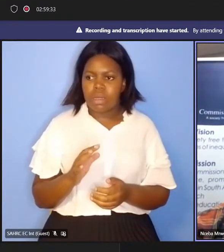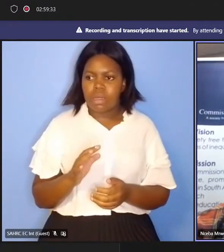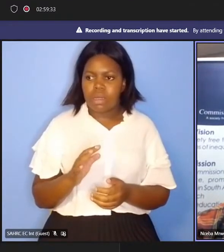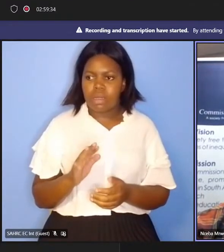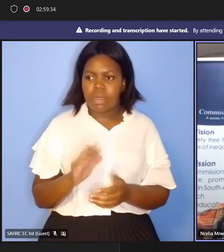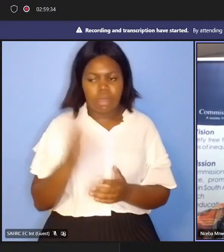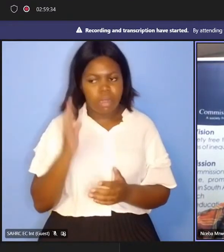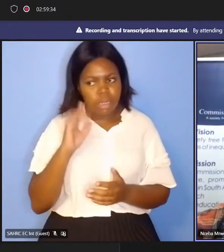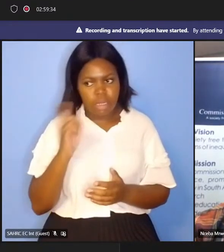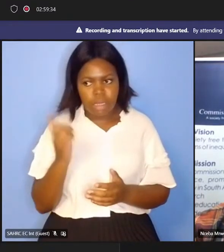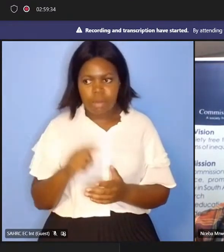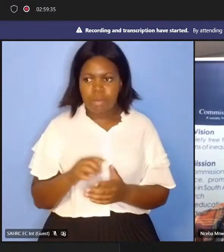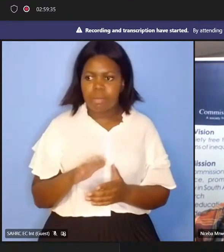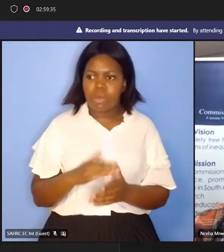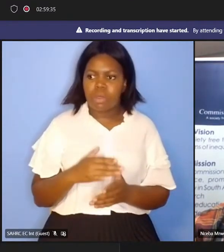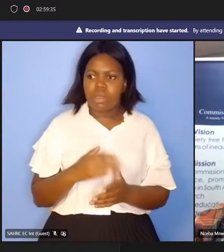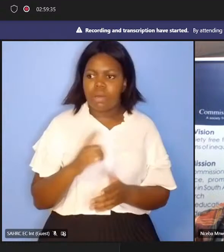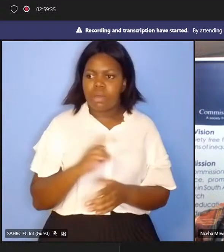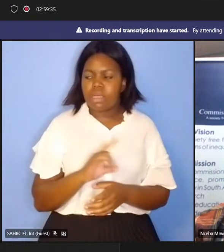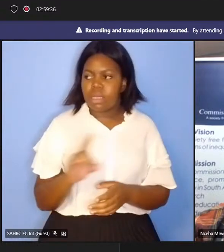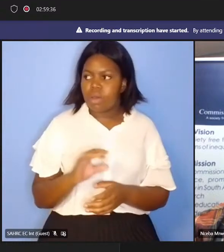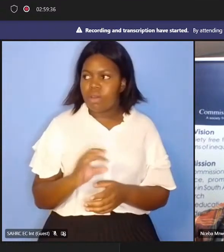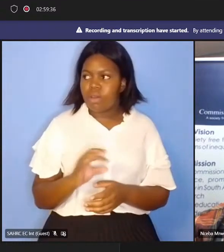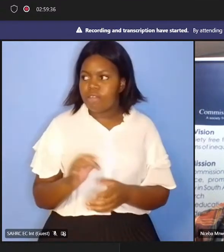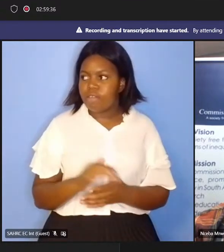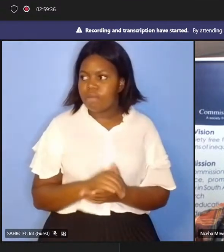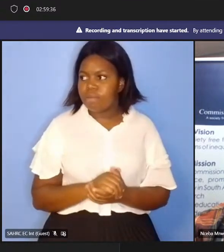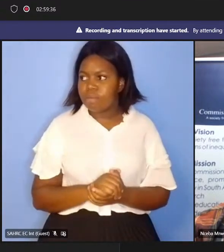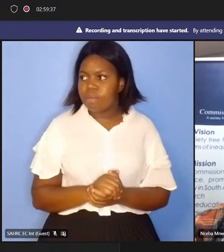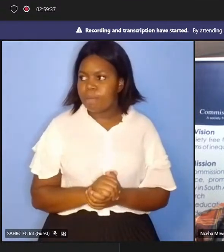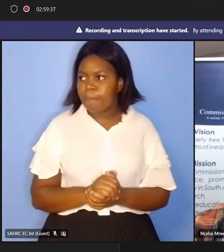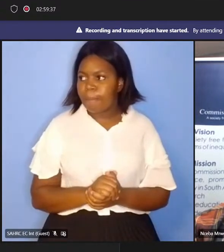off. Commissioner, would you like to say?